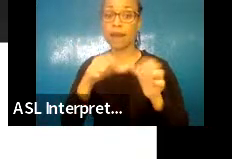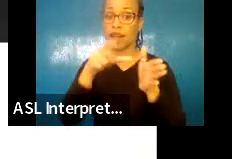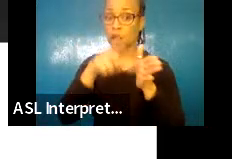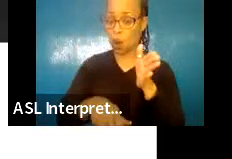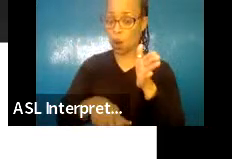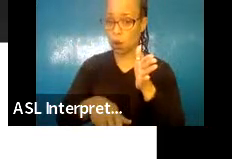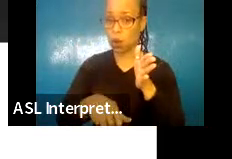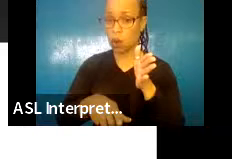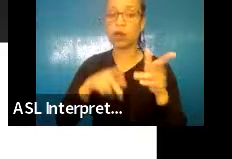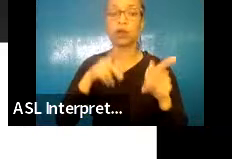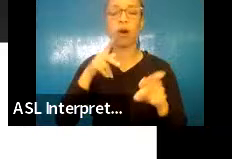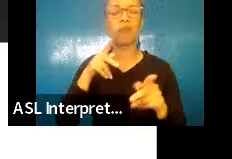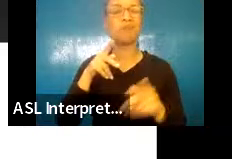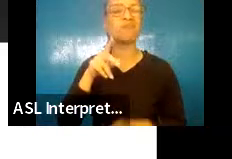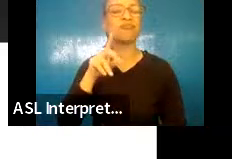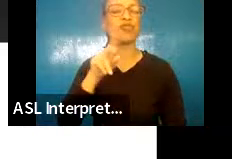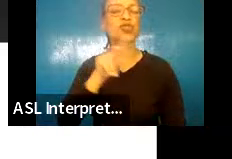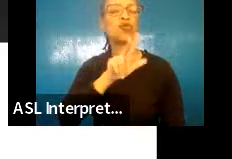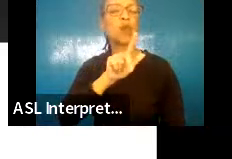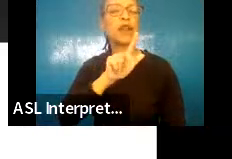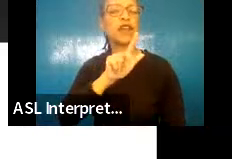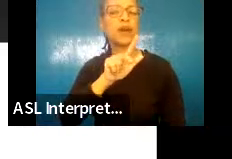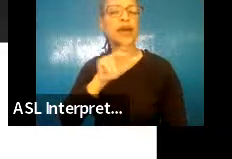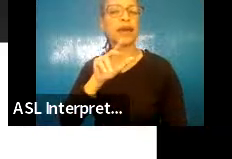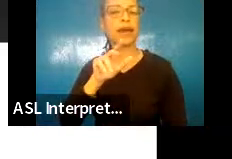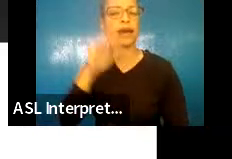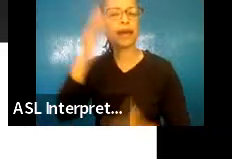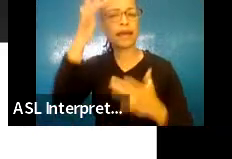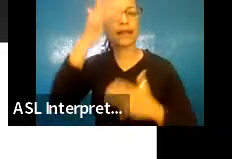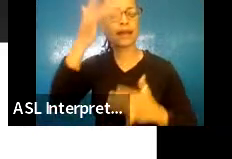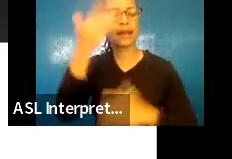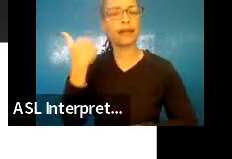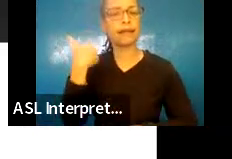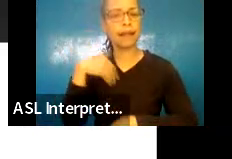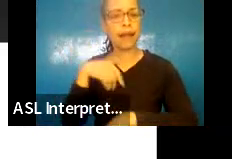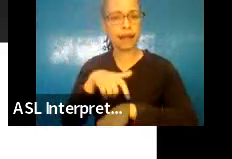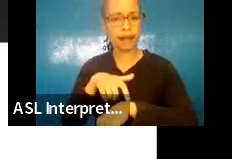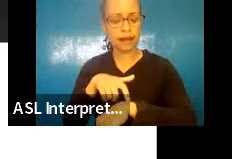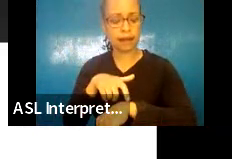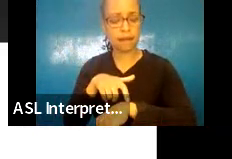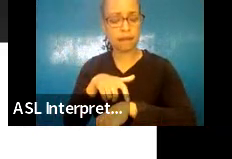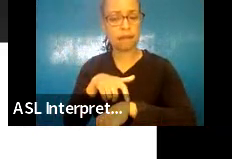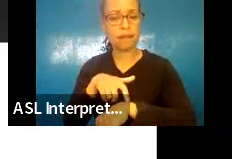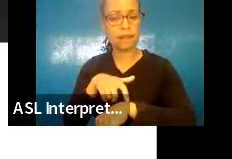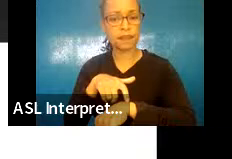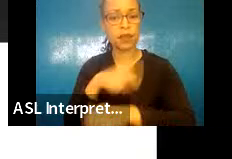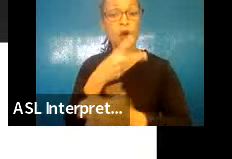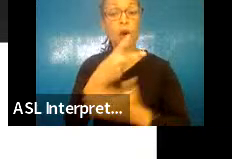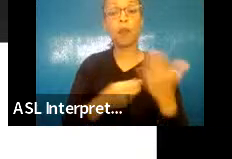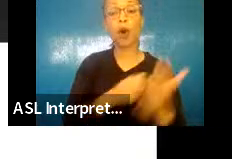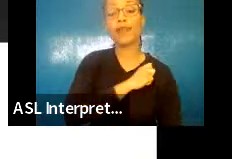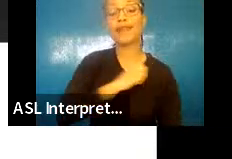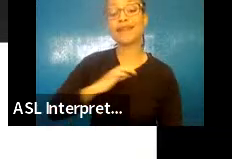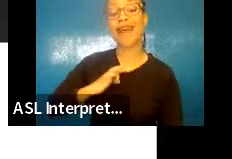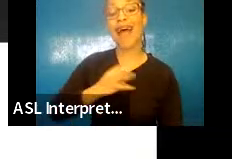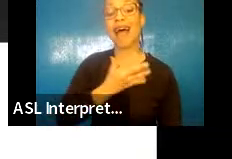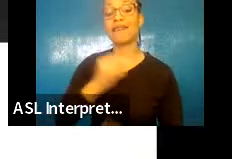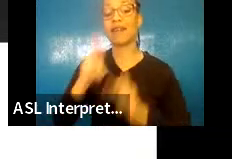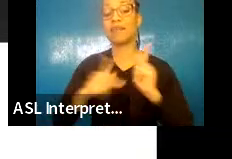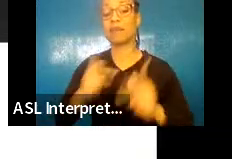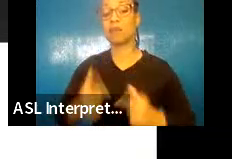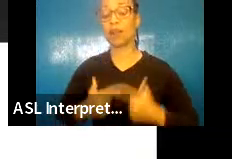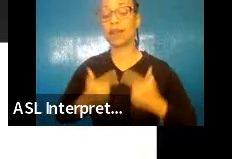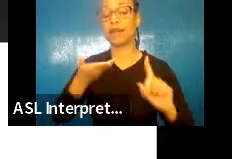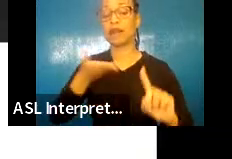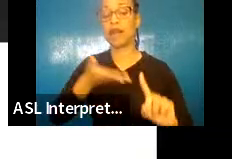think, only 23 cases last reporting period, both in cases and both in staff and in residents, and very